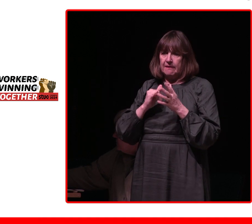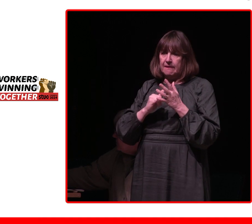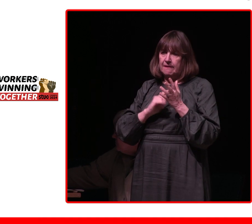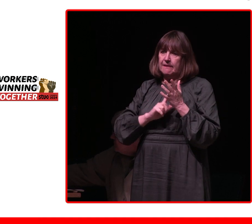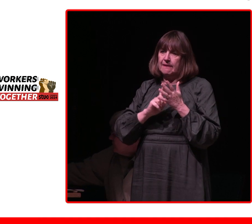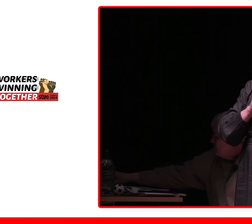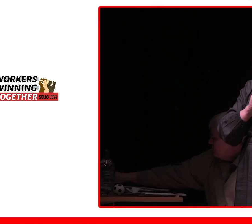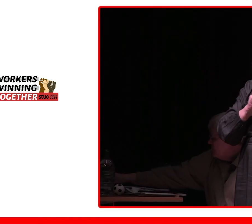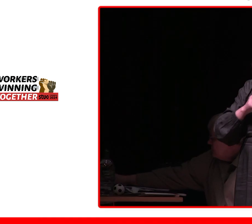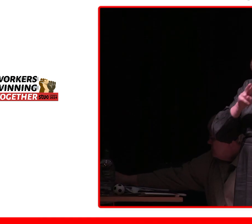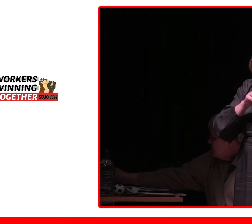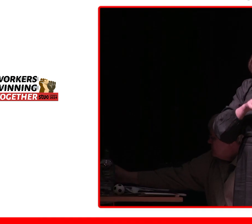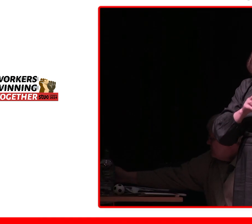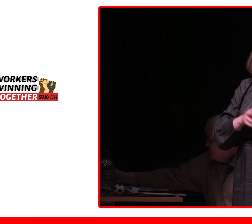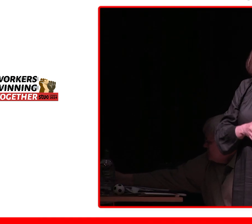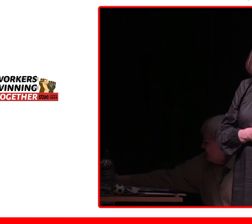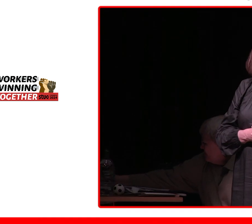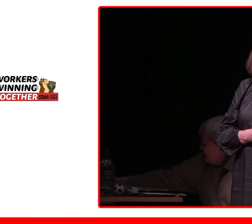Firemen.